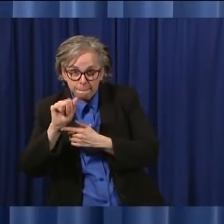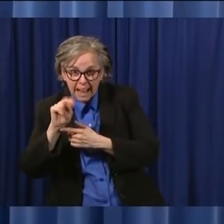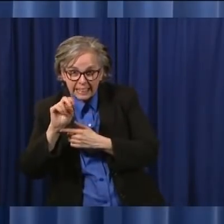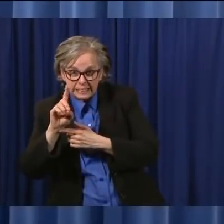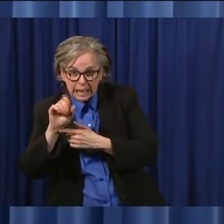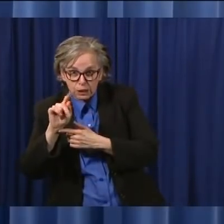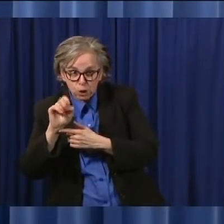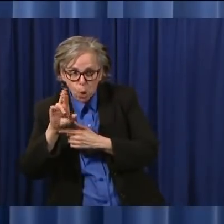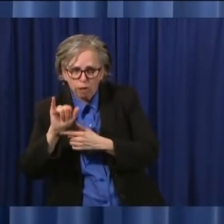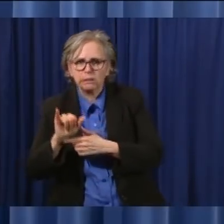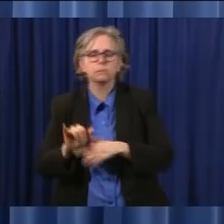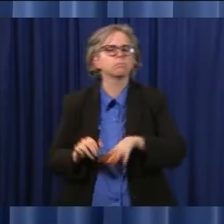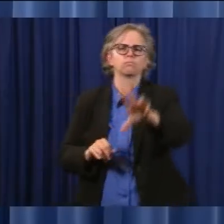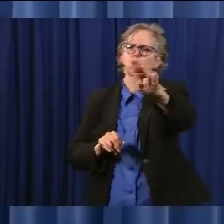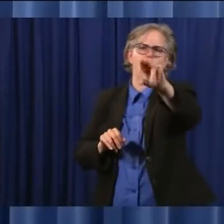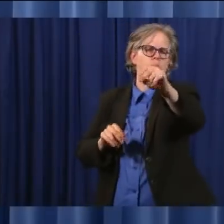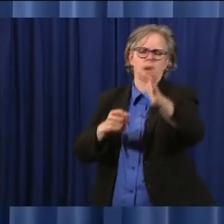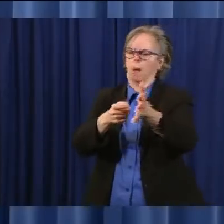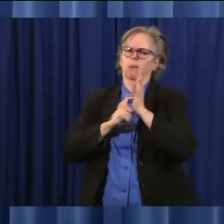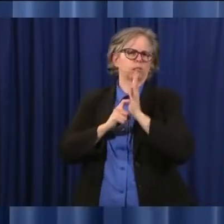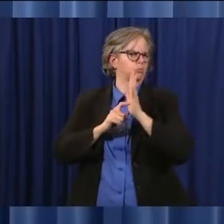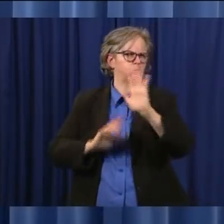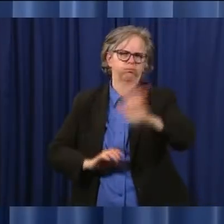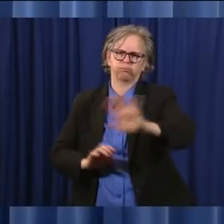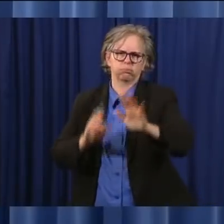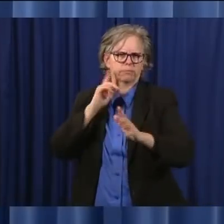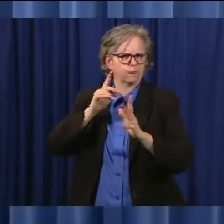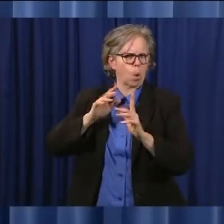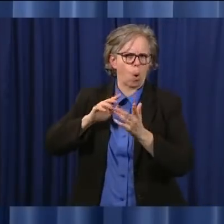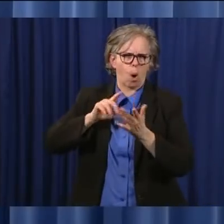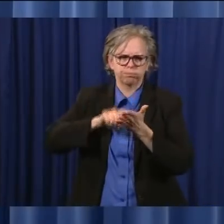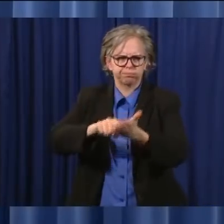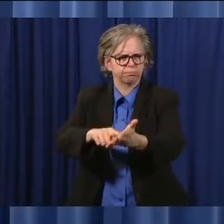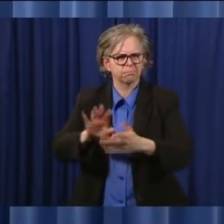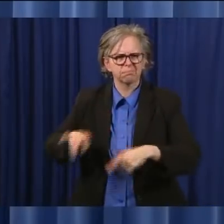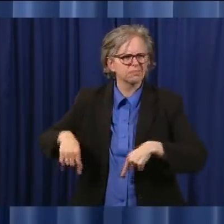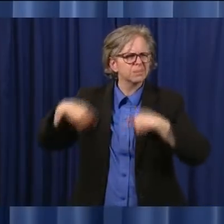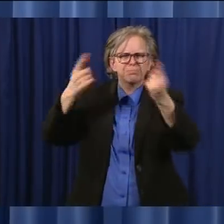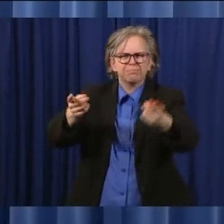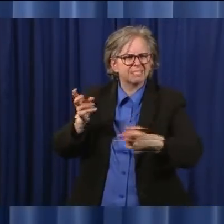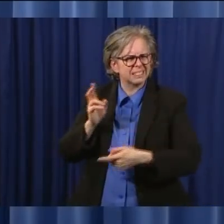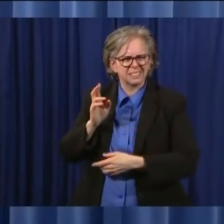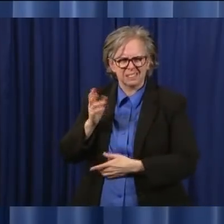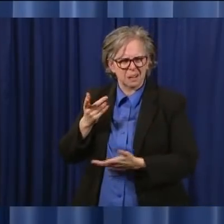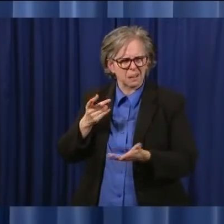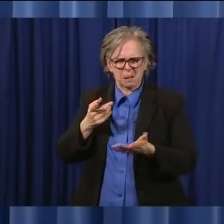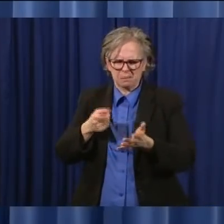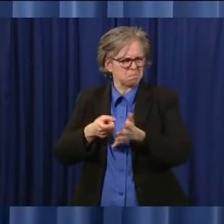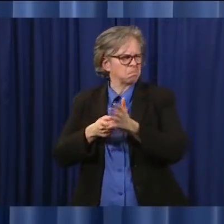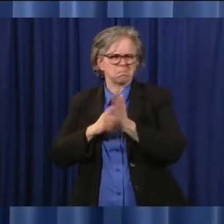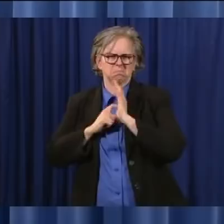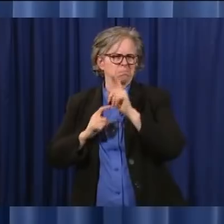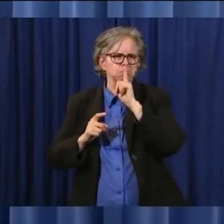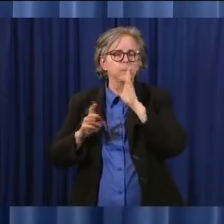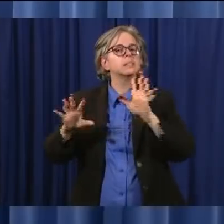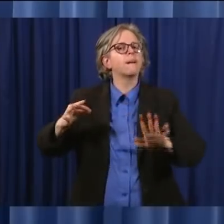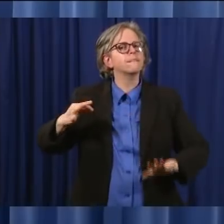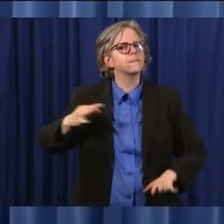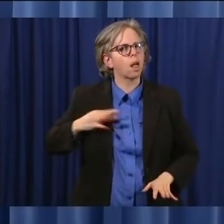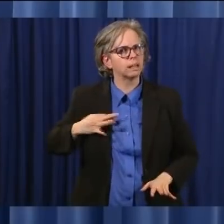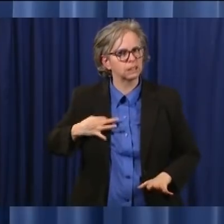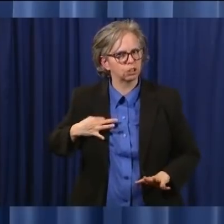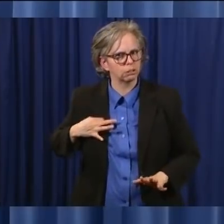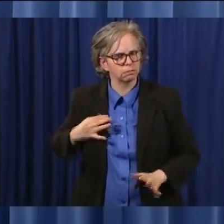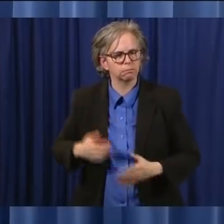Absolutely not. Look, none of this has historically been mandatory. This is all voluntary. And look, all we're trying to do, if